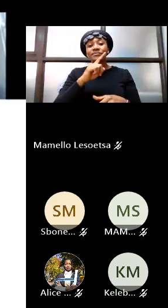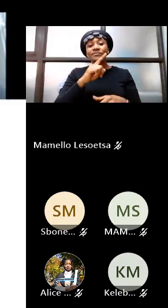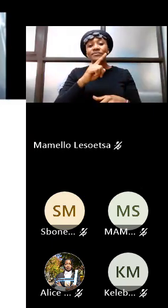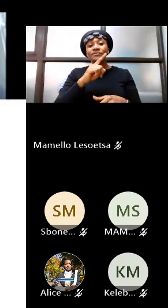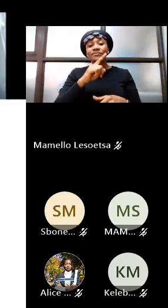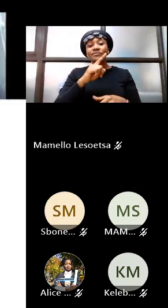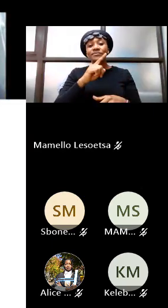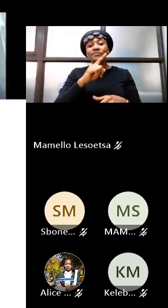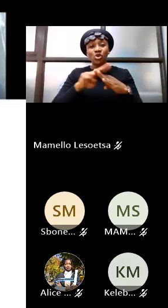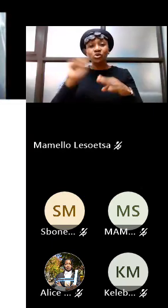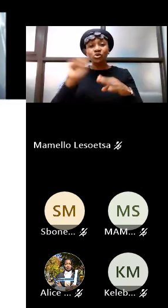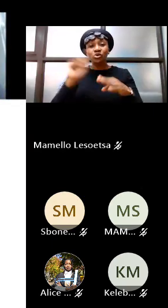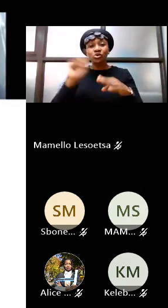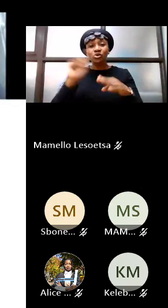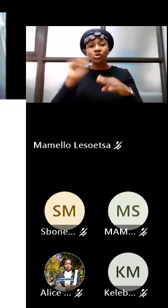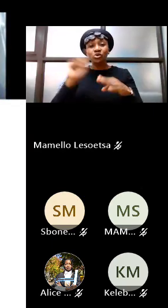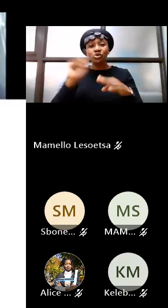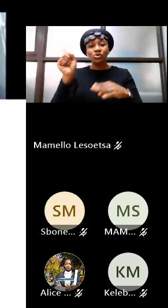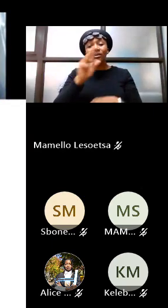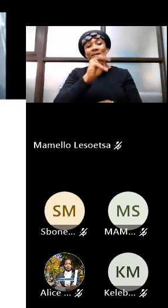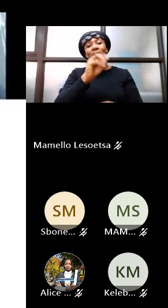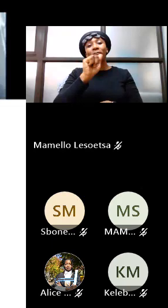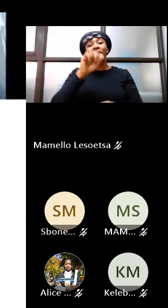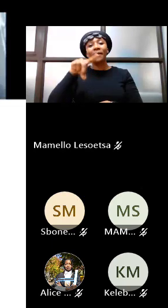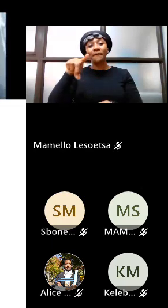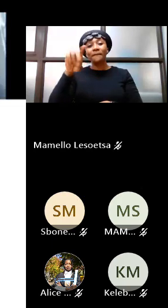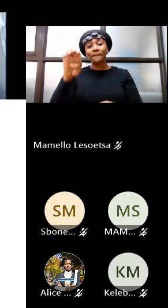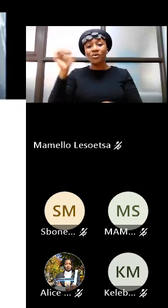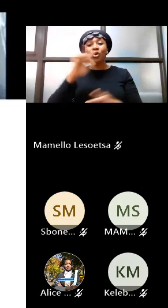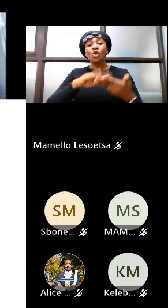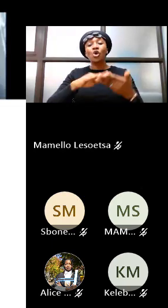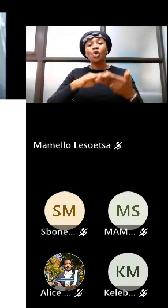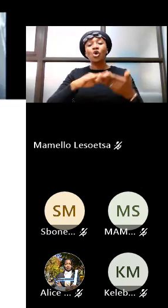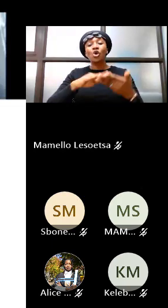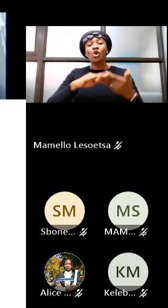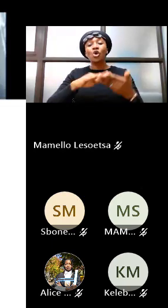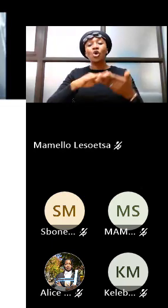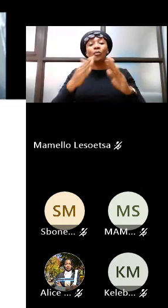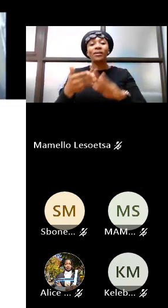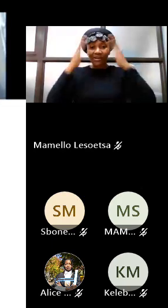not only with our community-based rehabilitation workers, but very often also